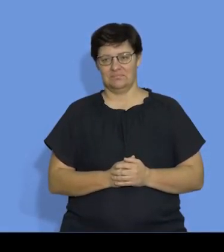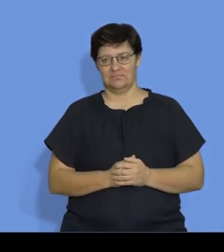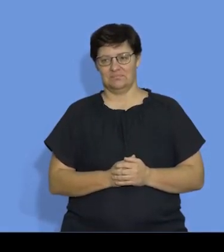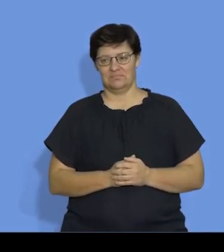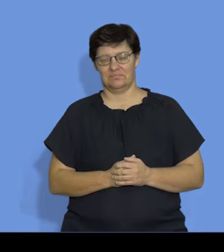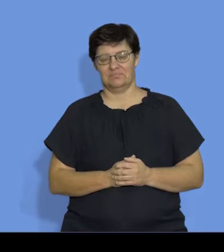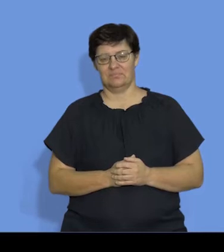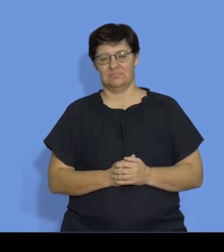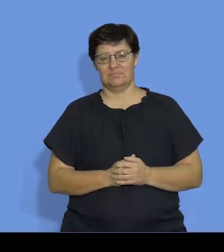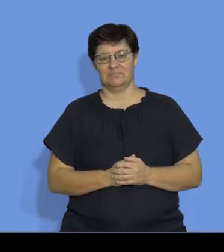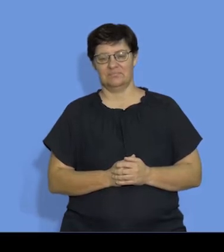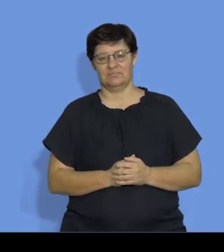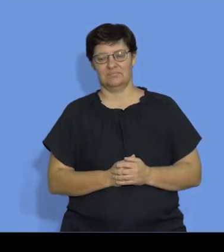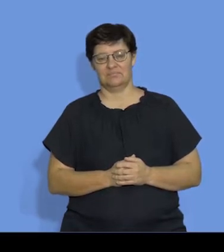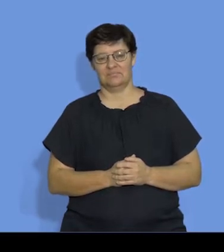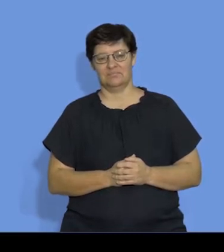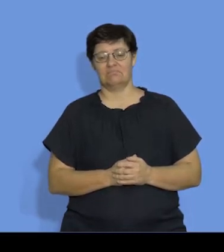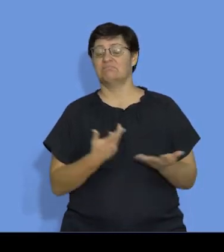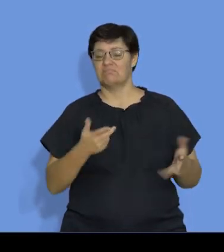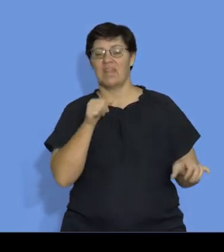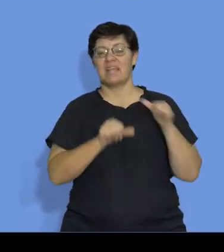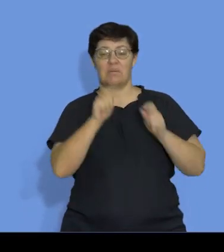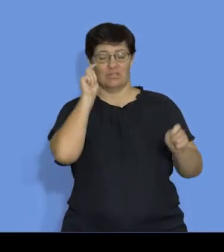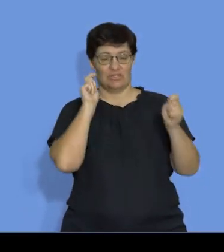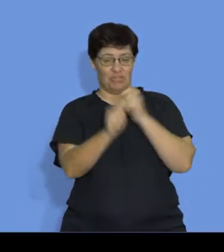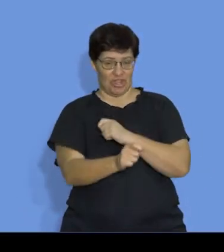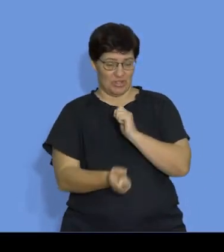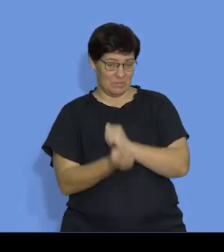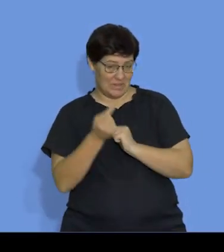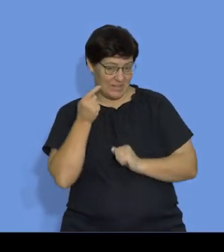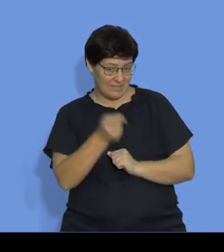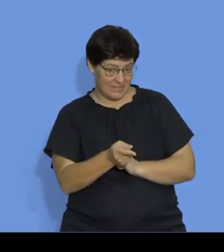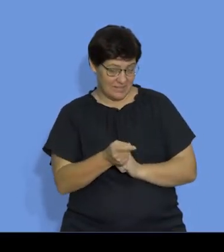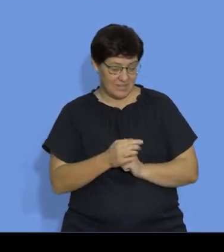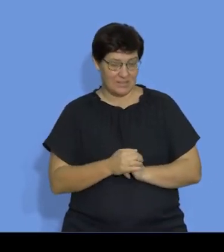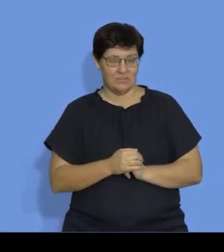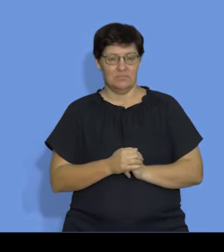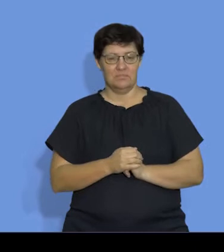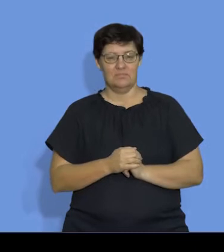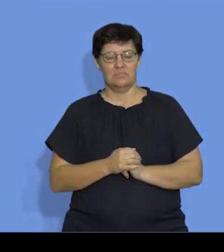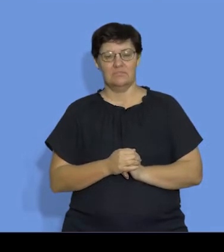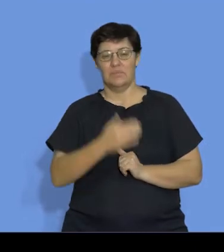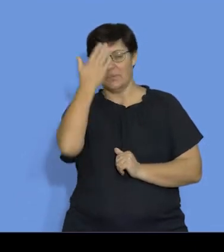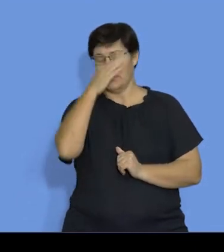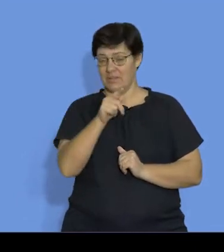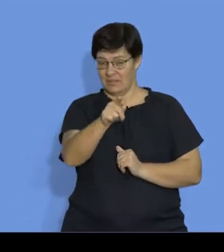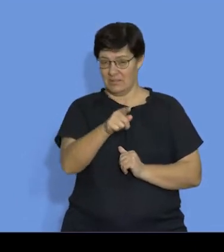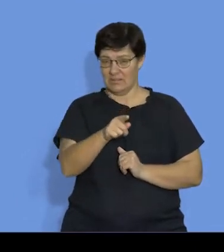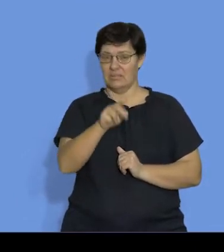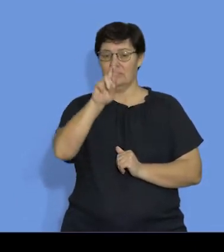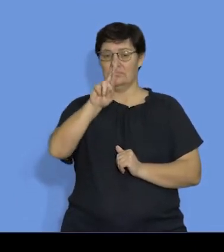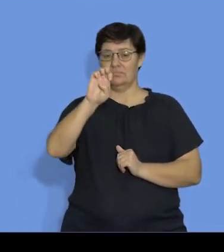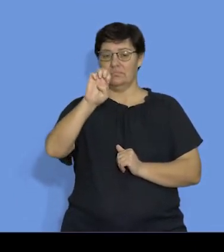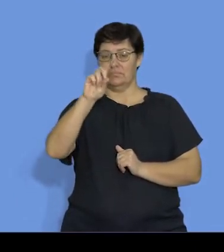Okay, so in as far as the chemical change is concerned, we by now know that in a redox